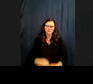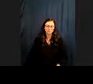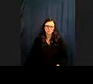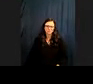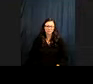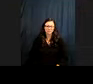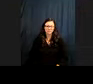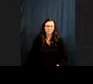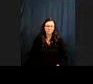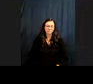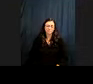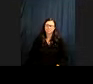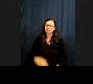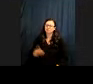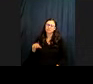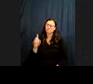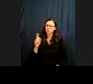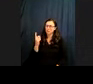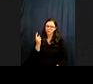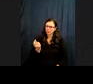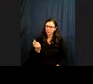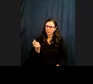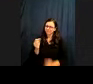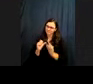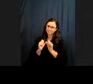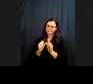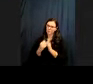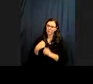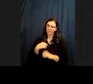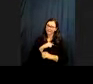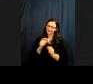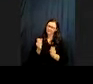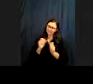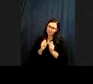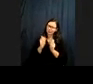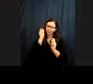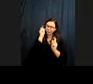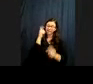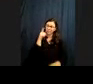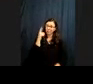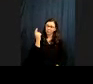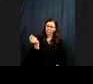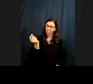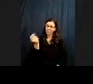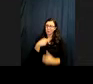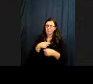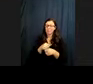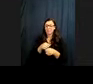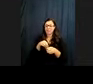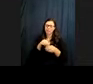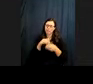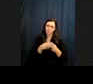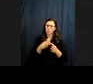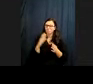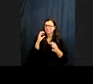Where are you going? Stay with us, stay awake. Don't go making inroads or